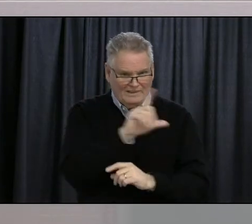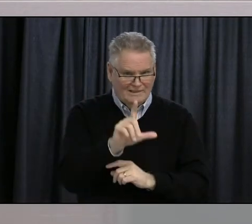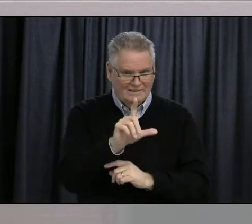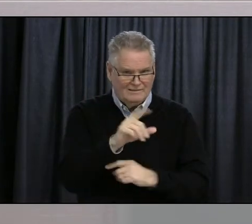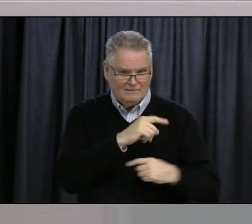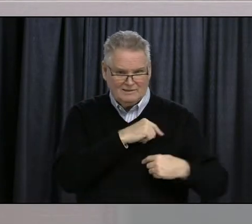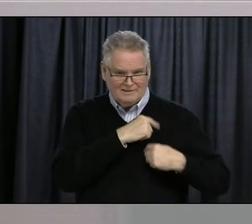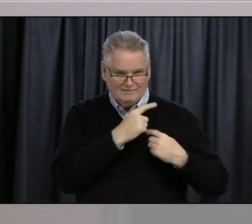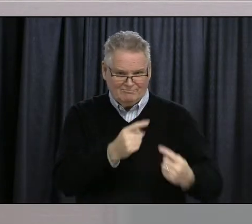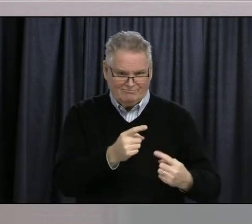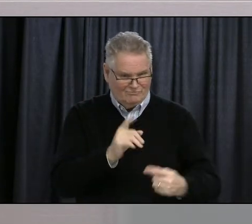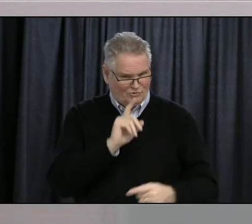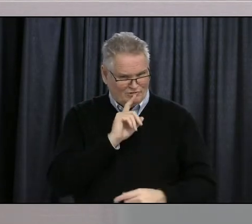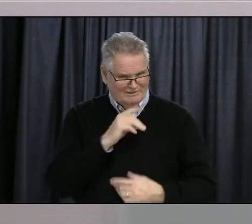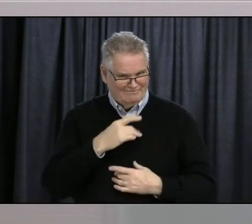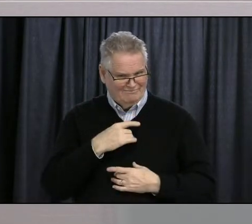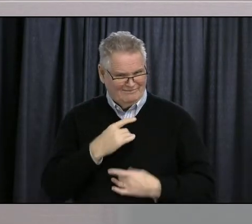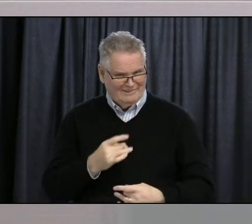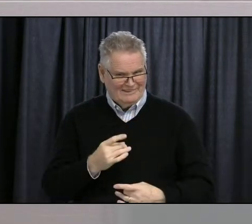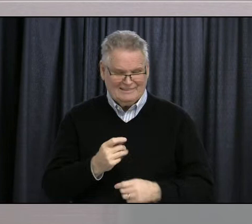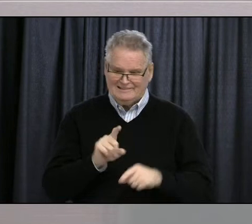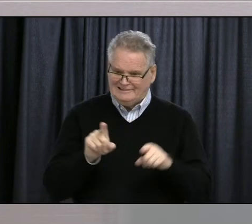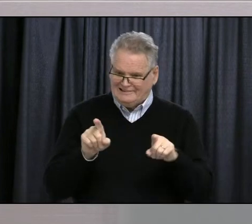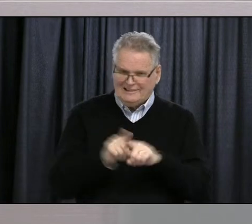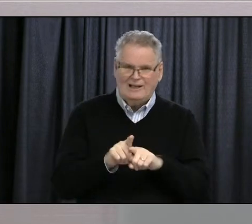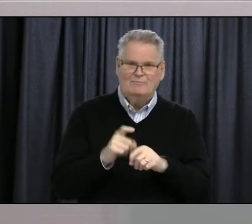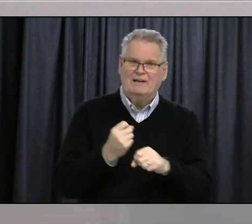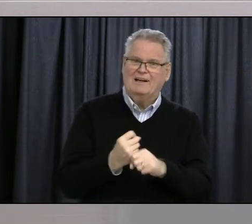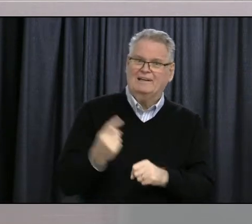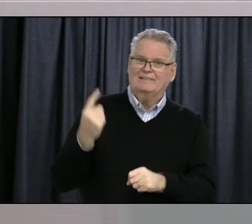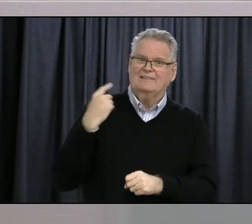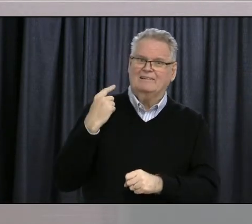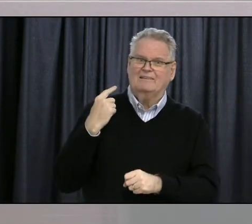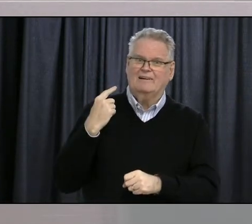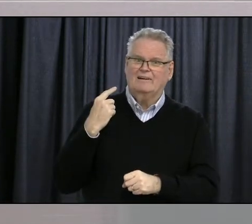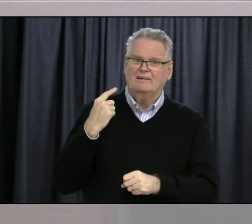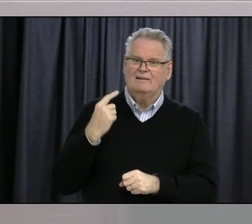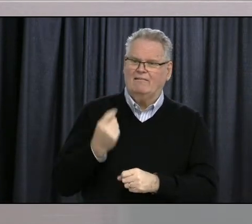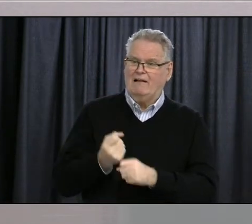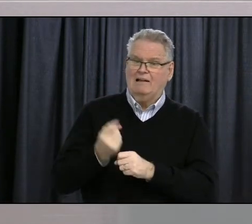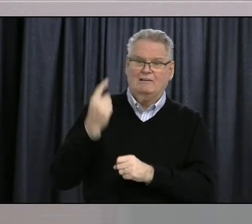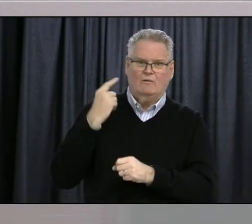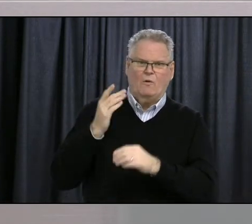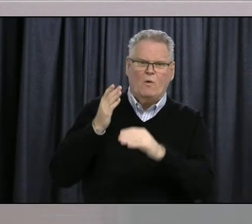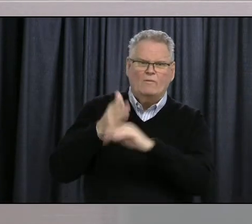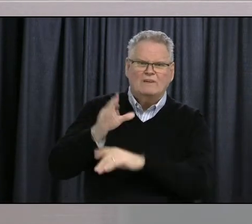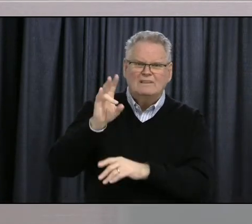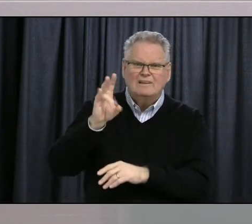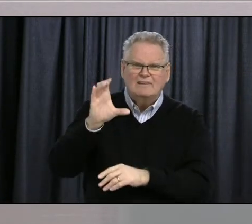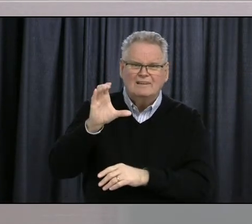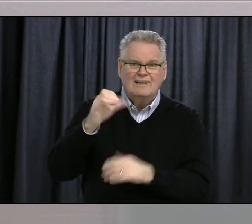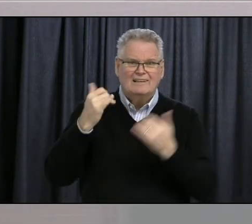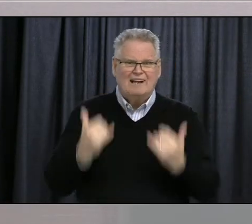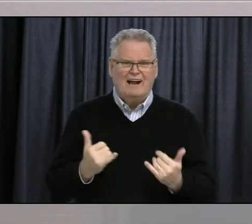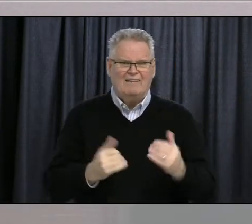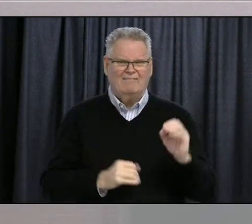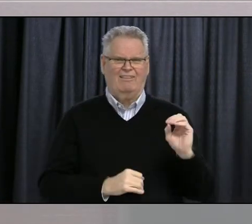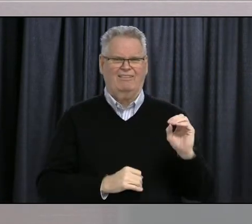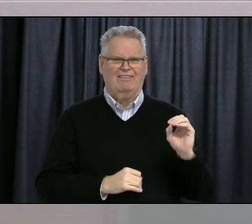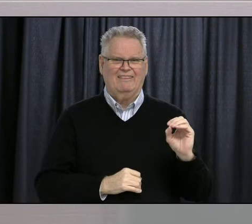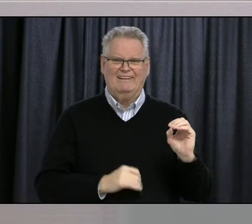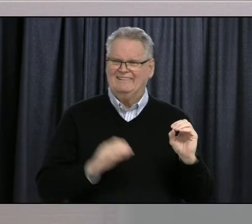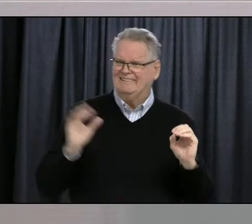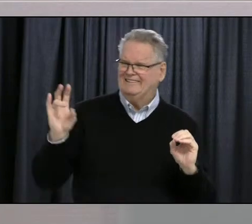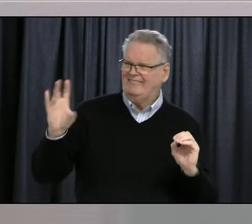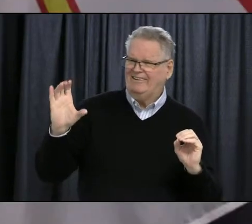season, whereas last year, throughout the flu season, there was over 700 cases. What do you attribute that to, outside of maybe just proper